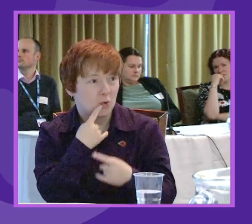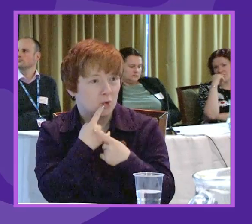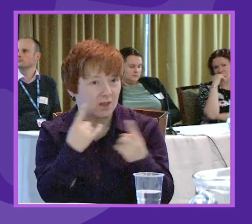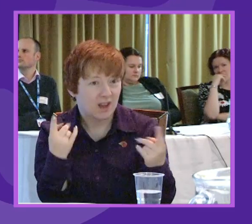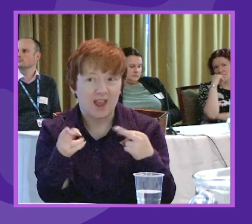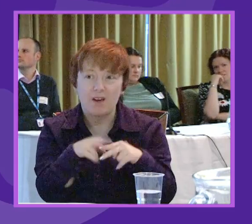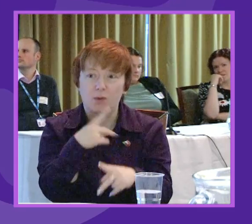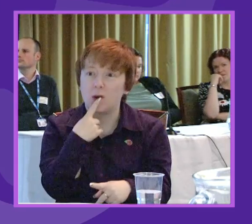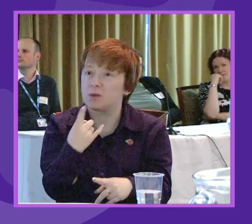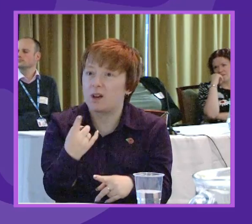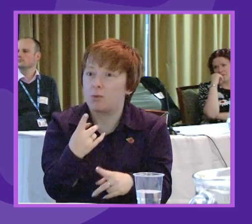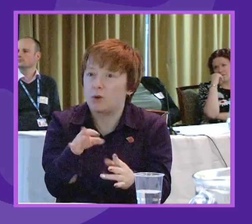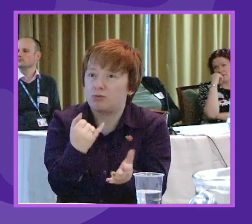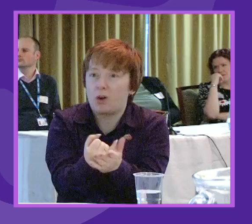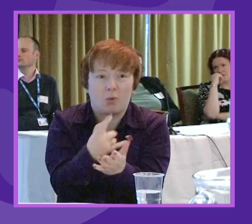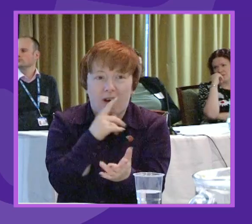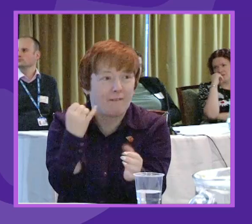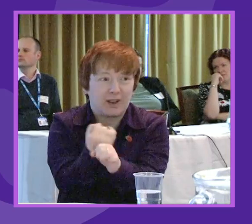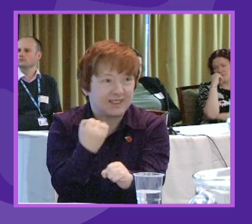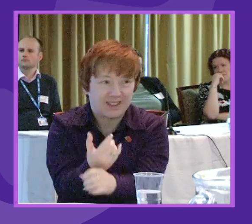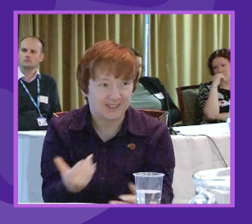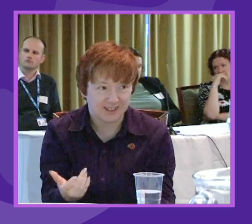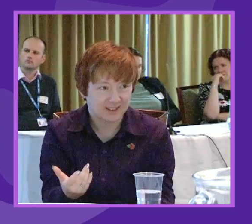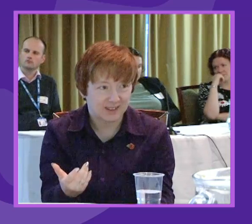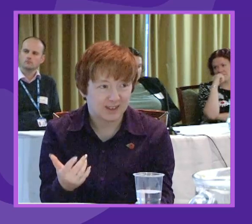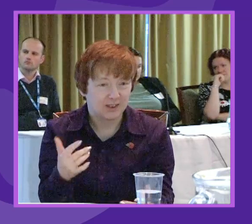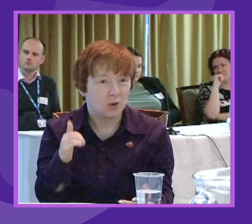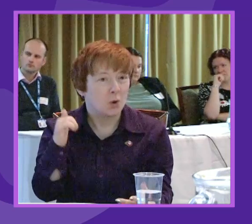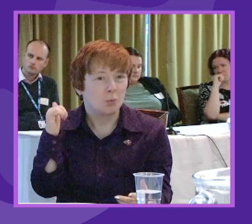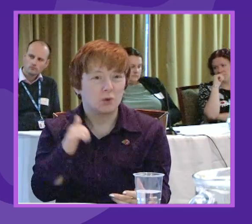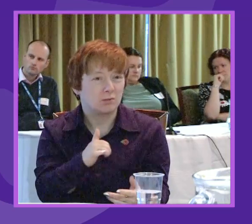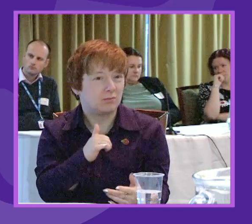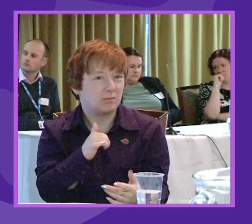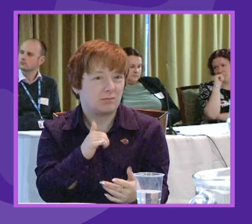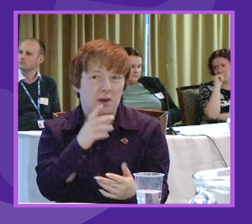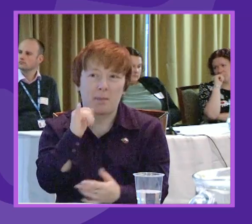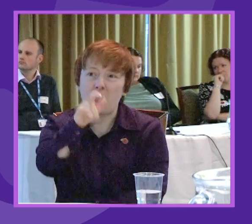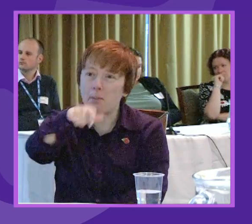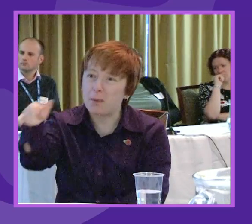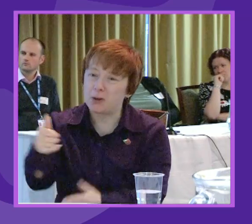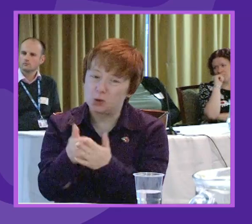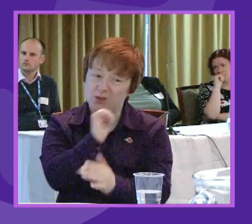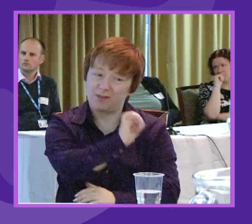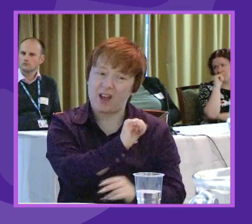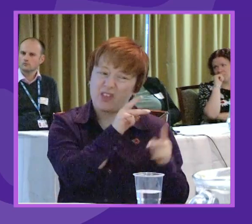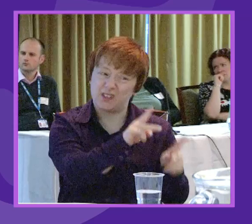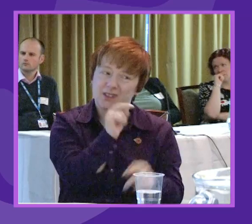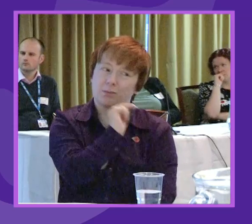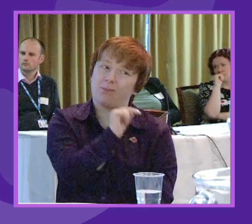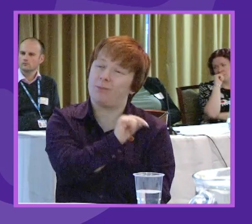and we need to speak up, because if we don't say what's wrong, we can't make it better. We shouldn't be blaming people. Systems often let us